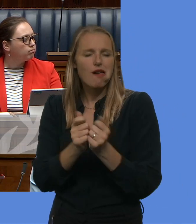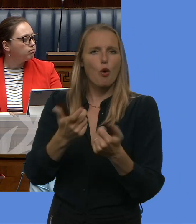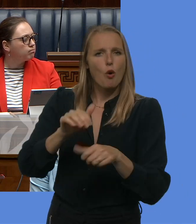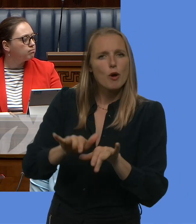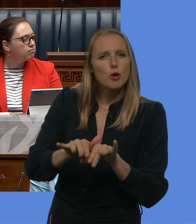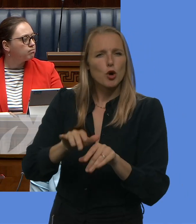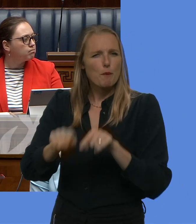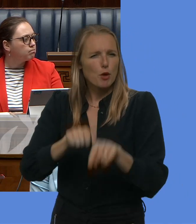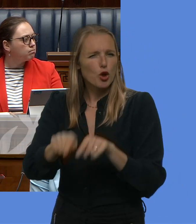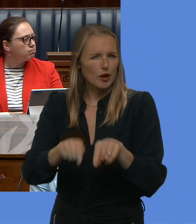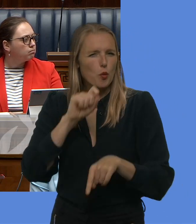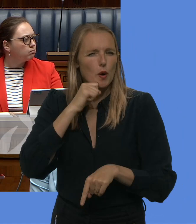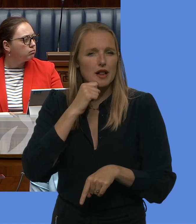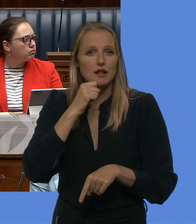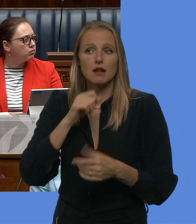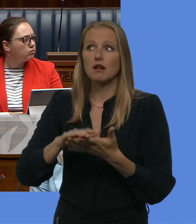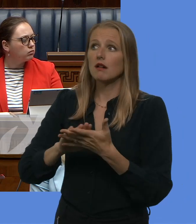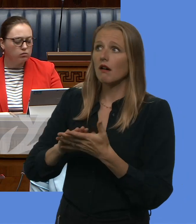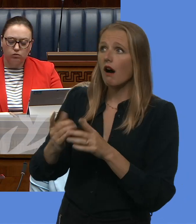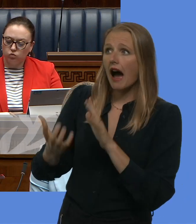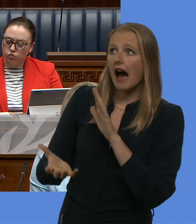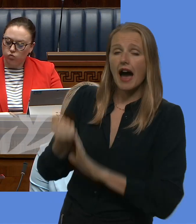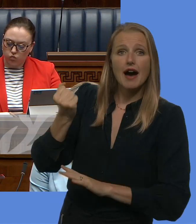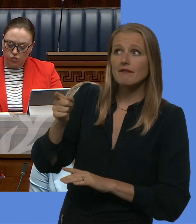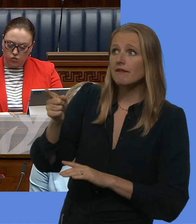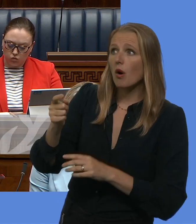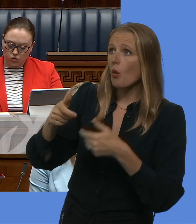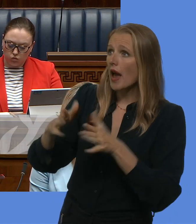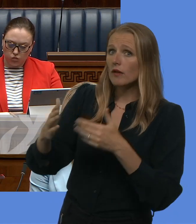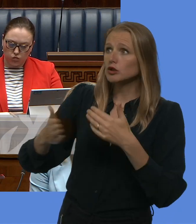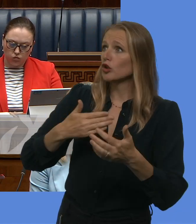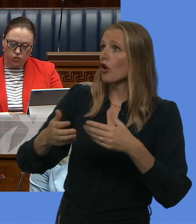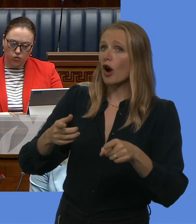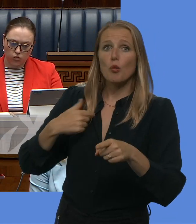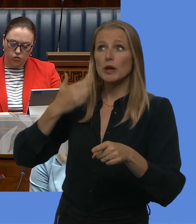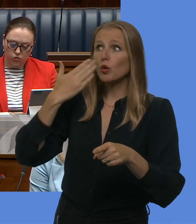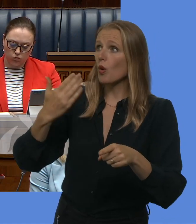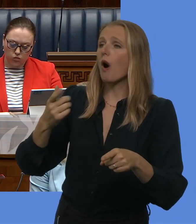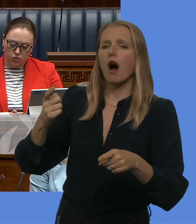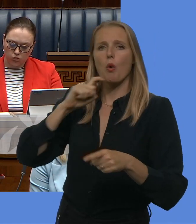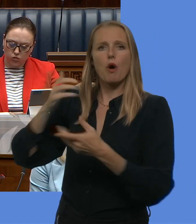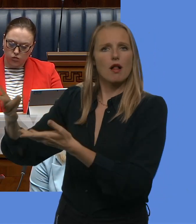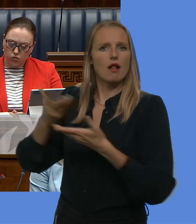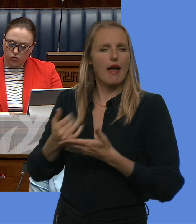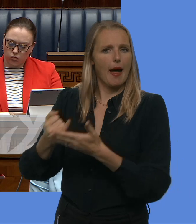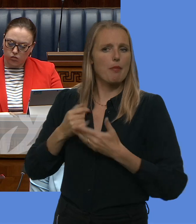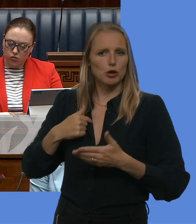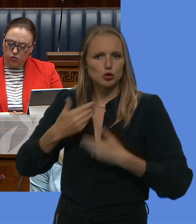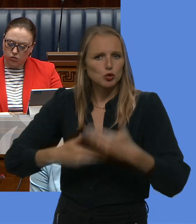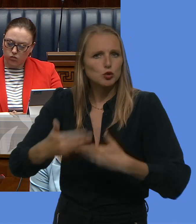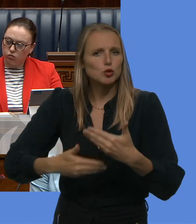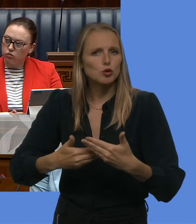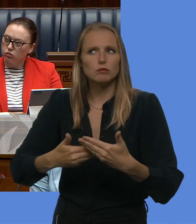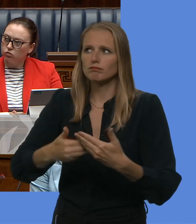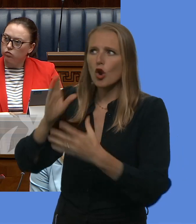we identify alternative methods of addressing these issues that we are not already carrying out, then we will